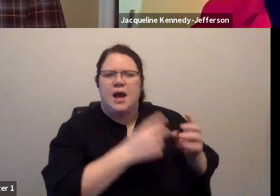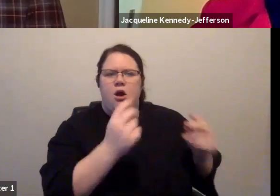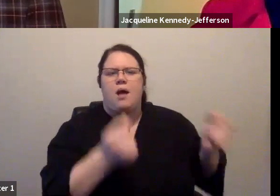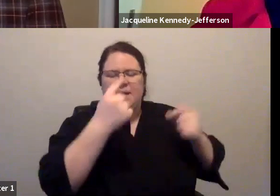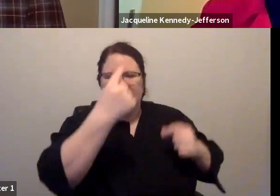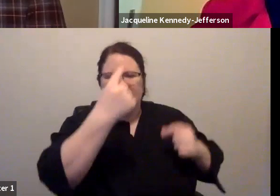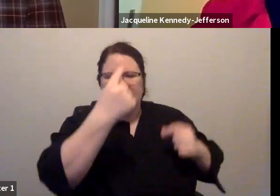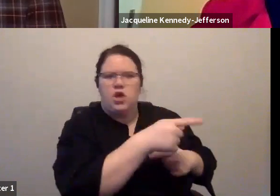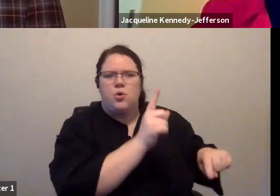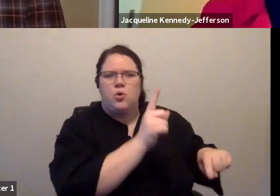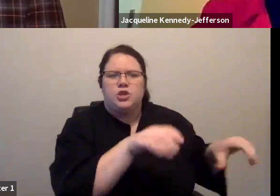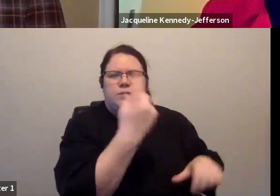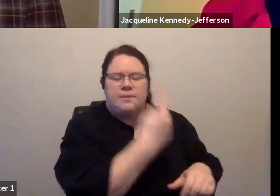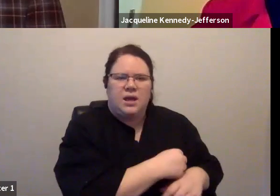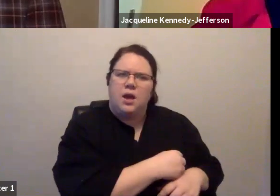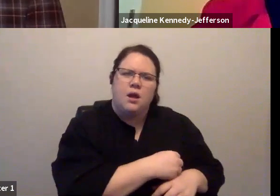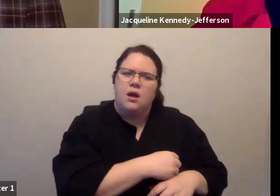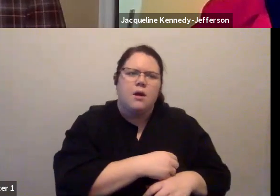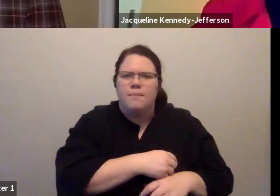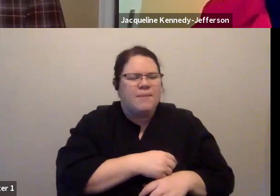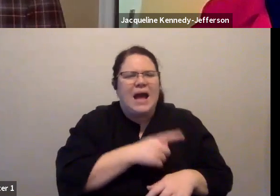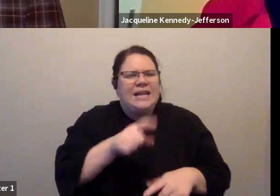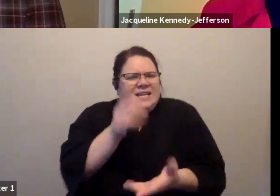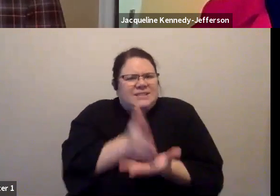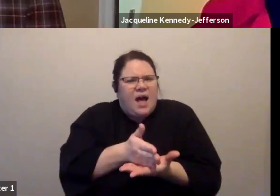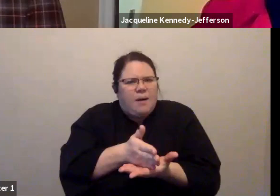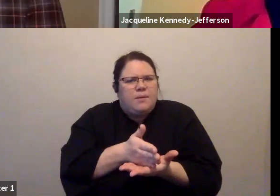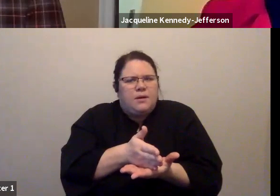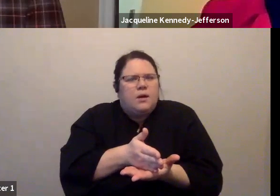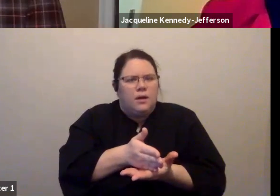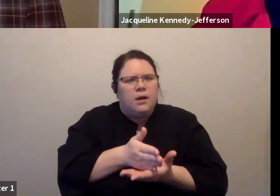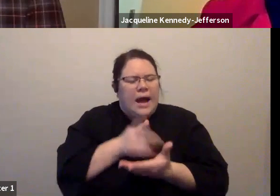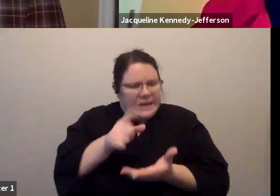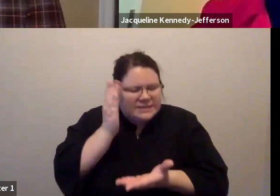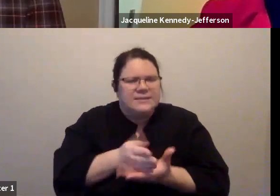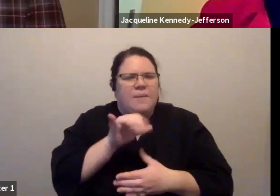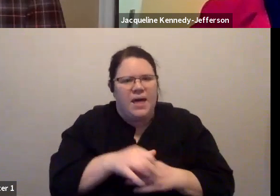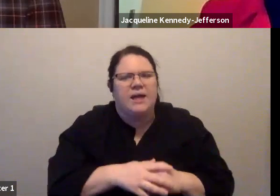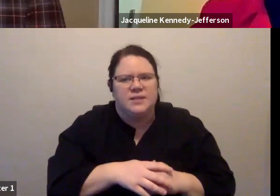process, we have an organization-wide accommodation